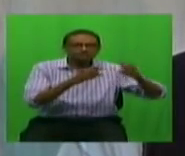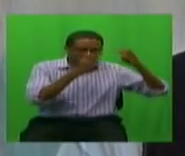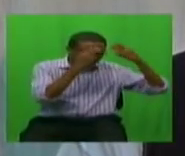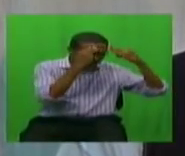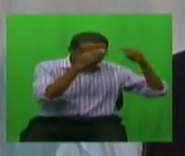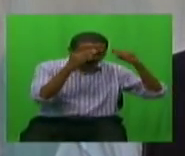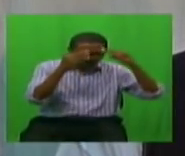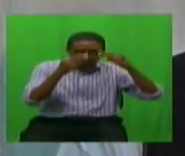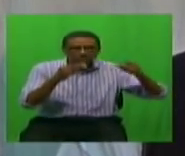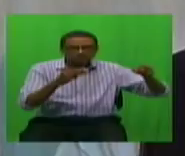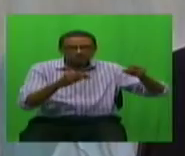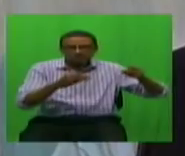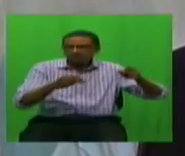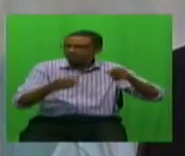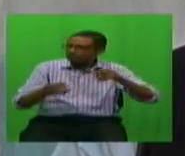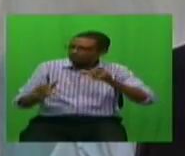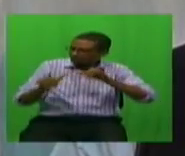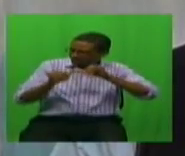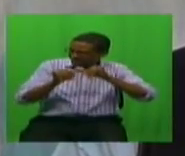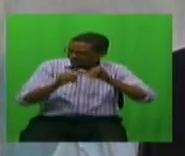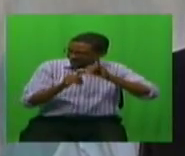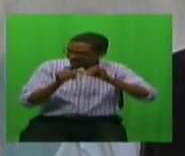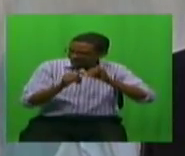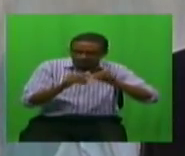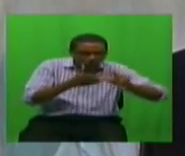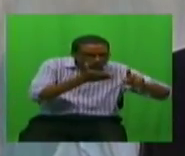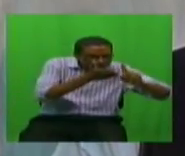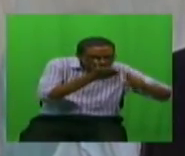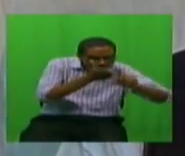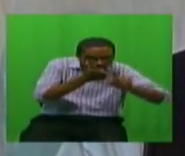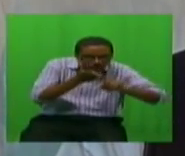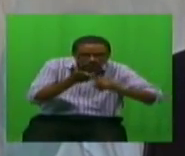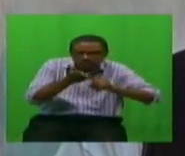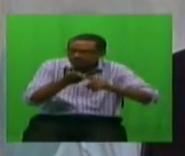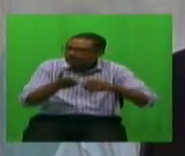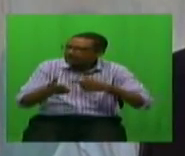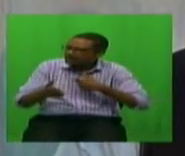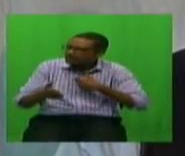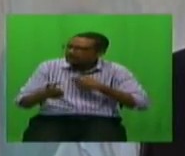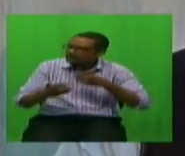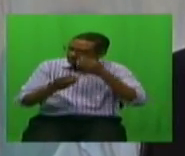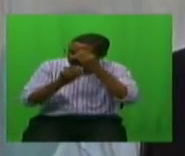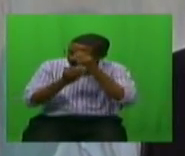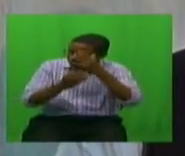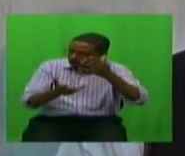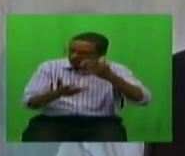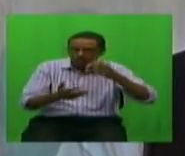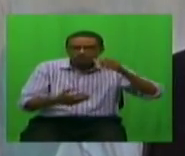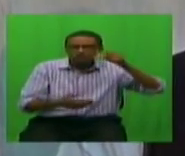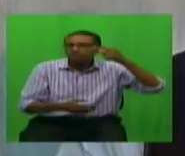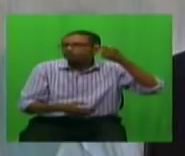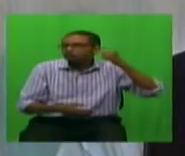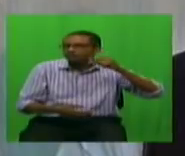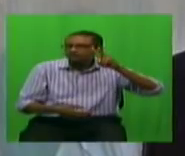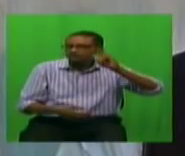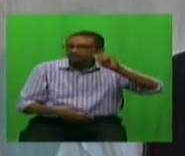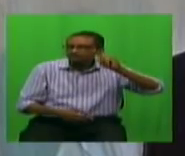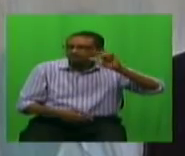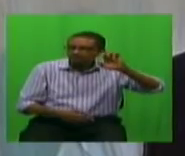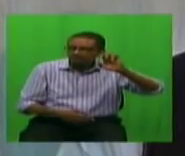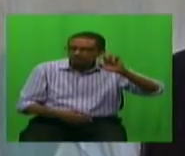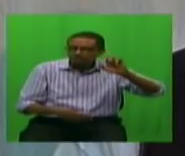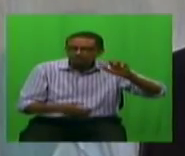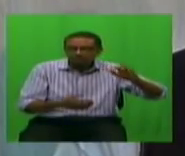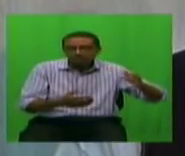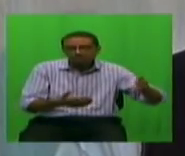the experts look at it. I made the point yesterday with Greenvale, you raised Greenvale, that you can see the meandering rivers, you can see